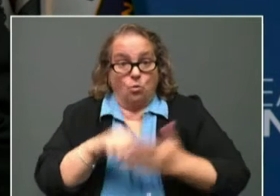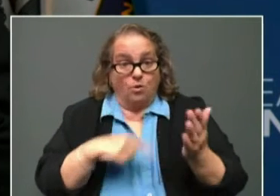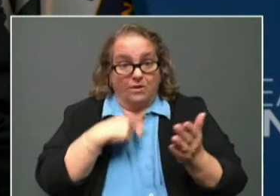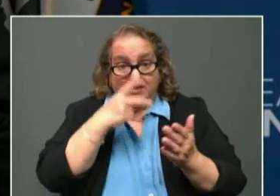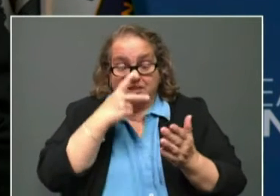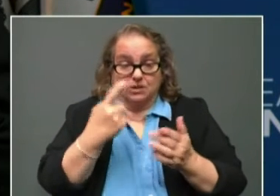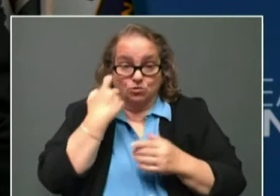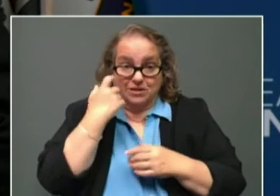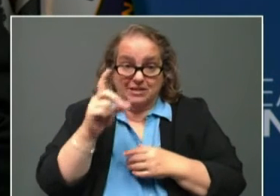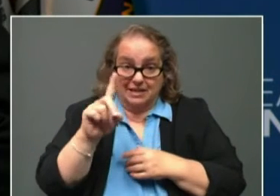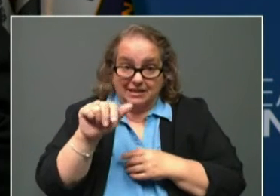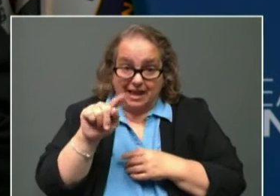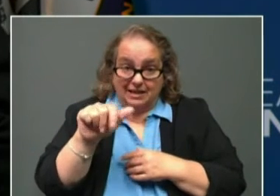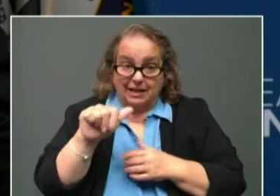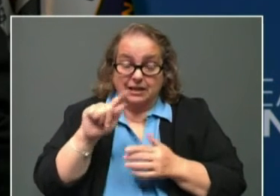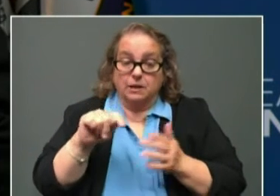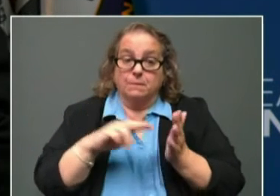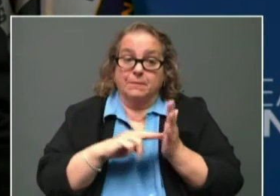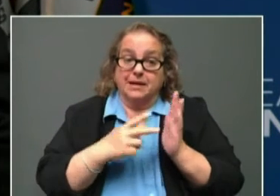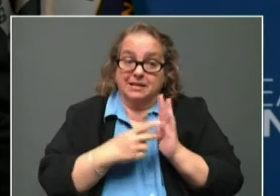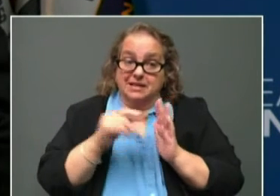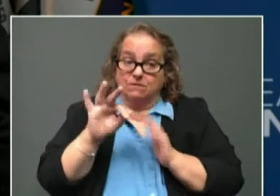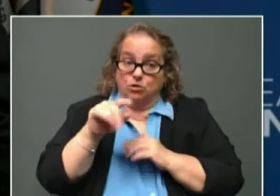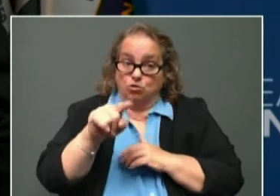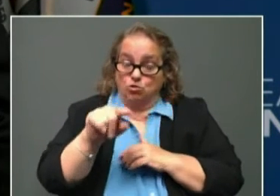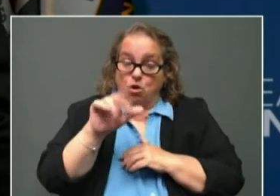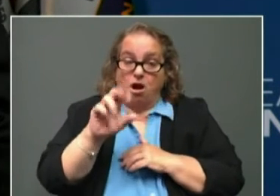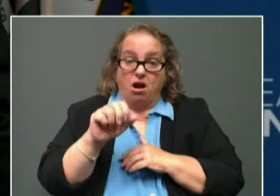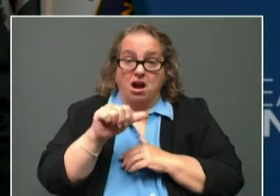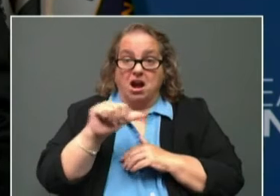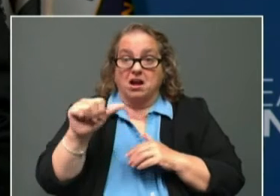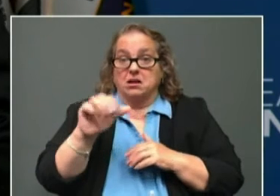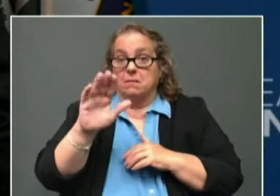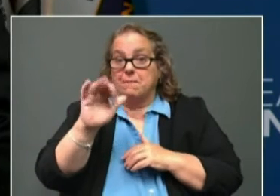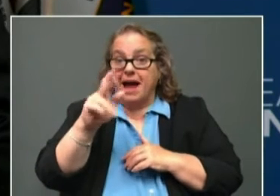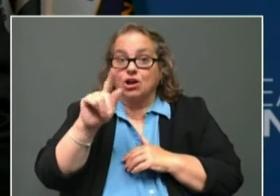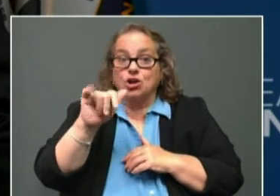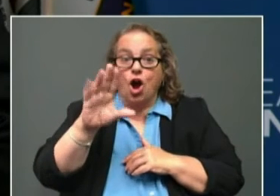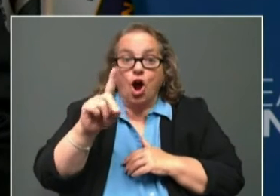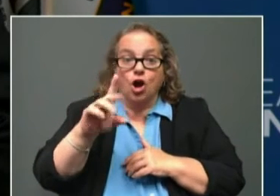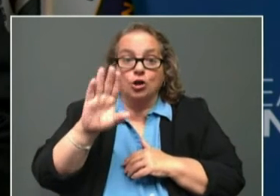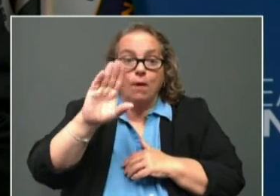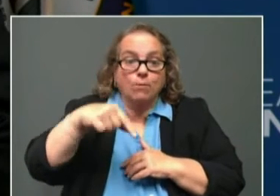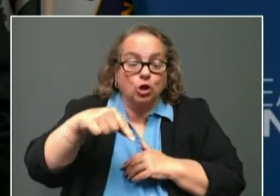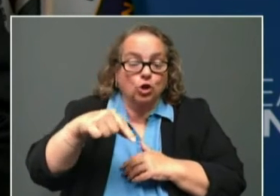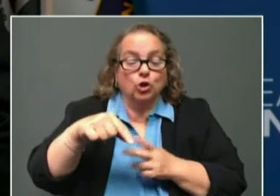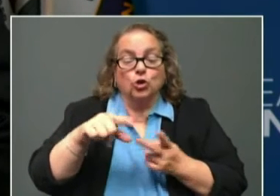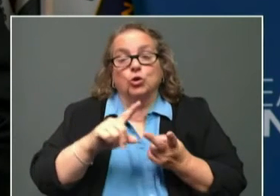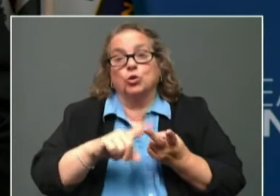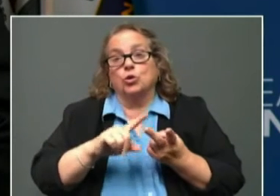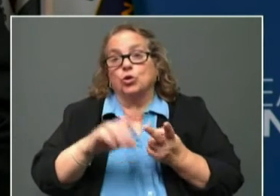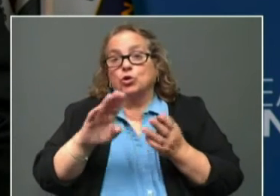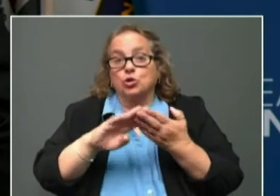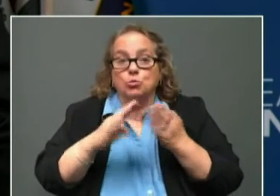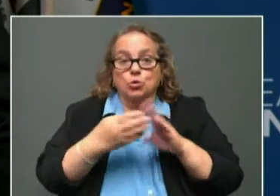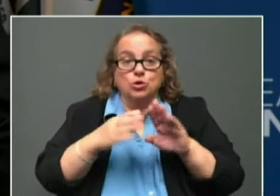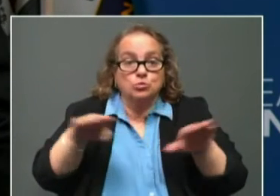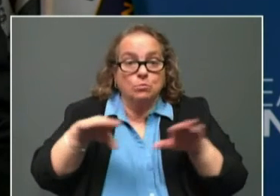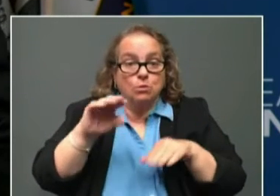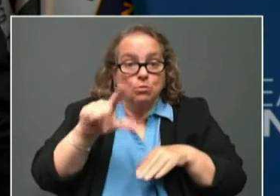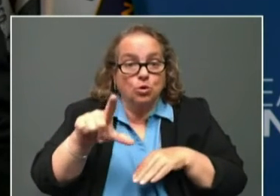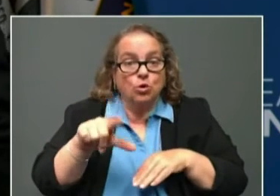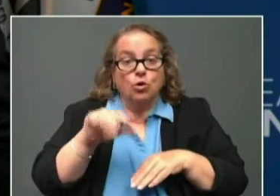data, it means if you are at a backyard barbecue, if you're at your community pool, if you are